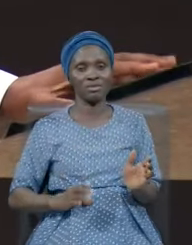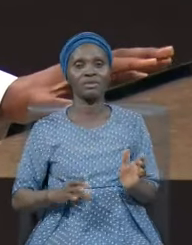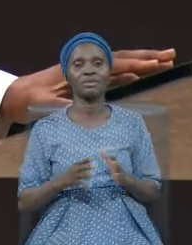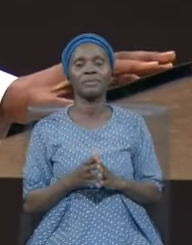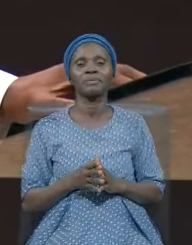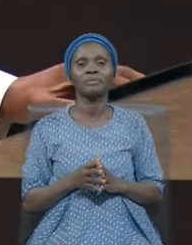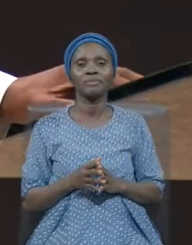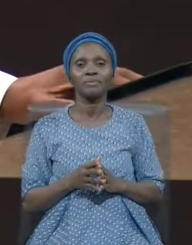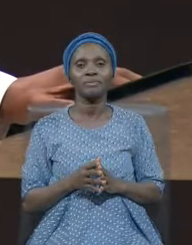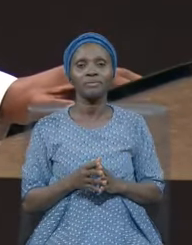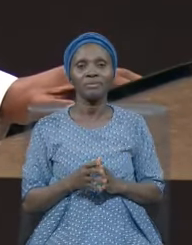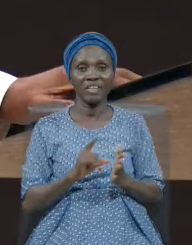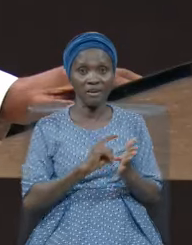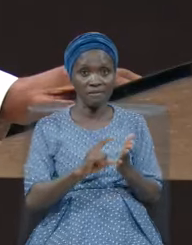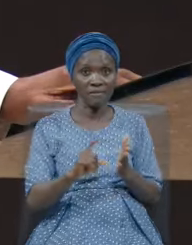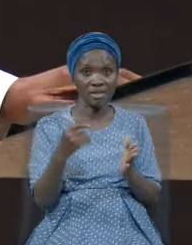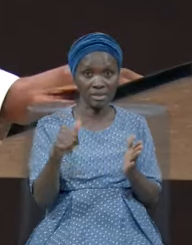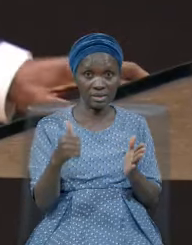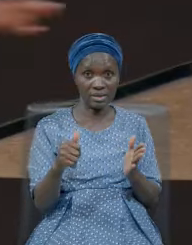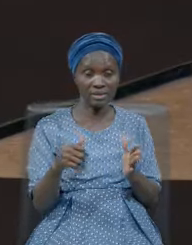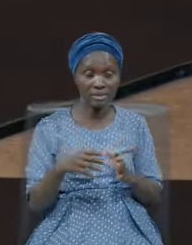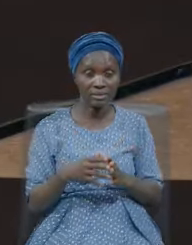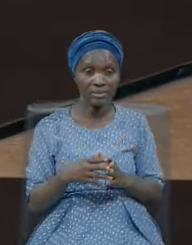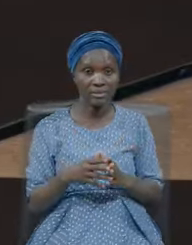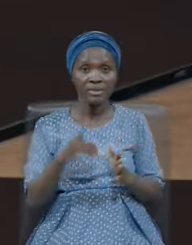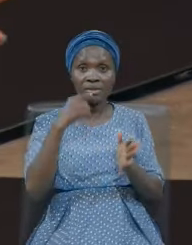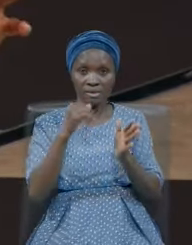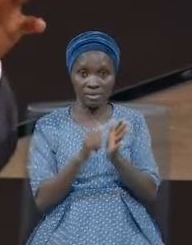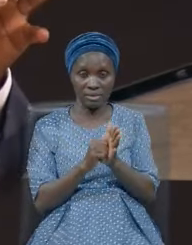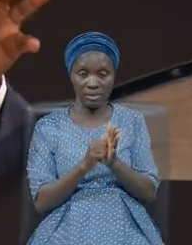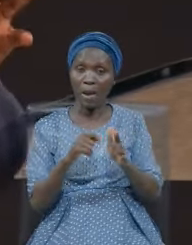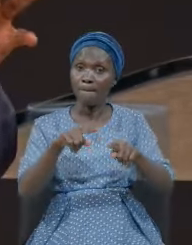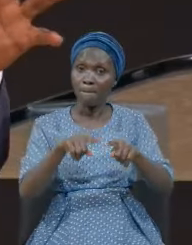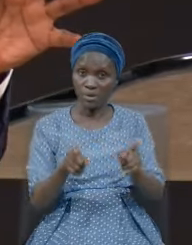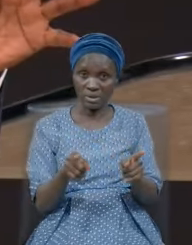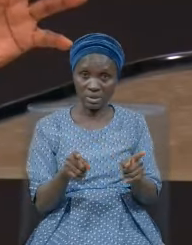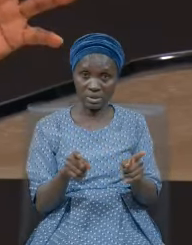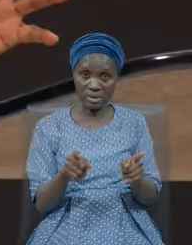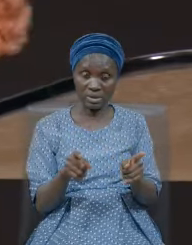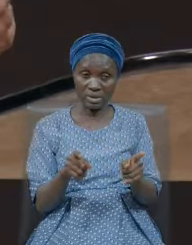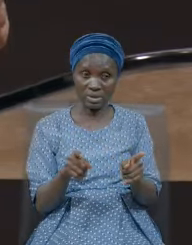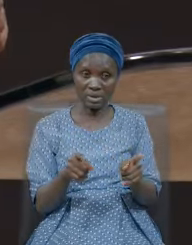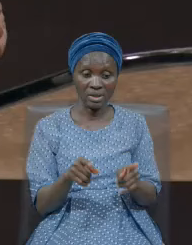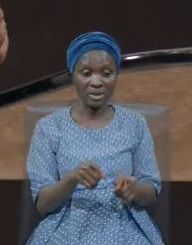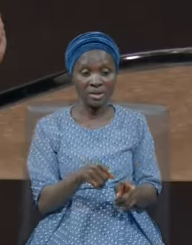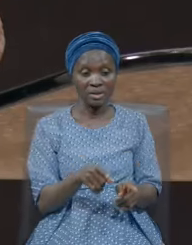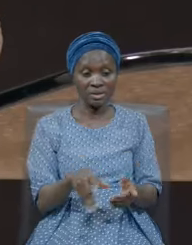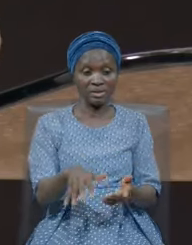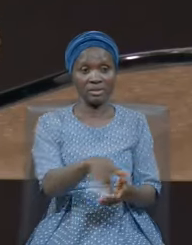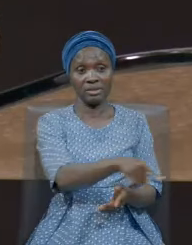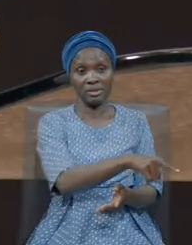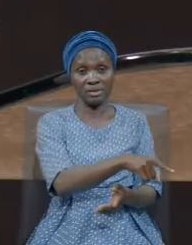at verse 10 there, in verse 10 it says, but these